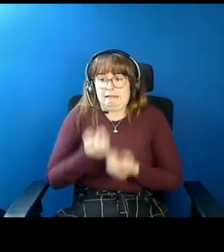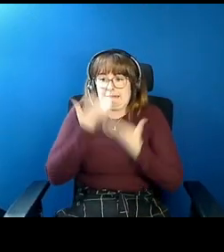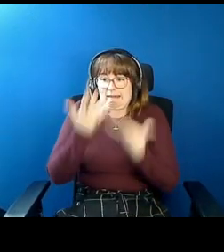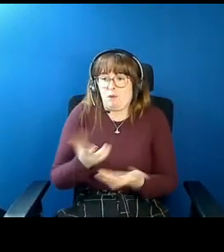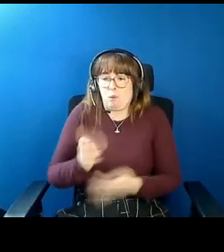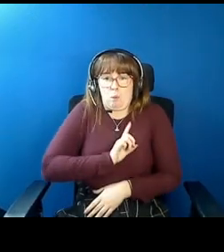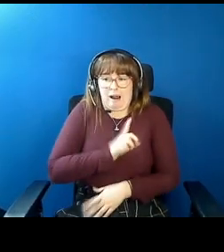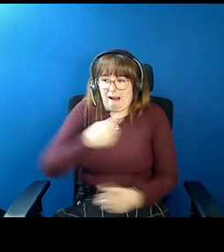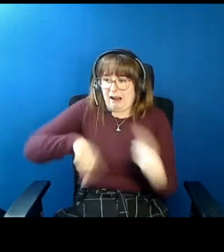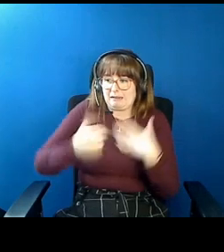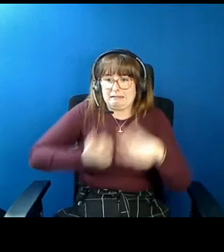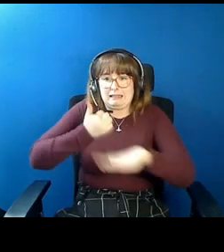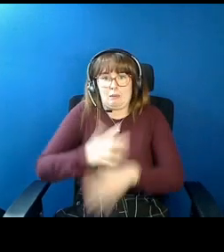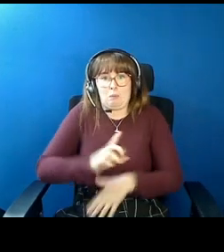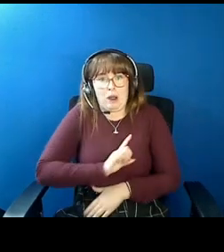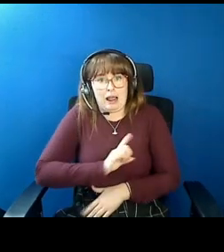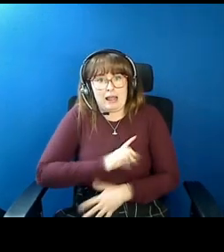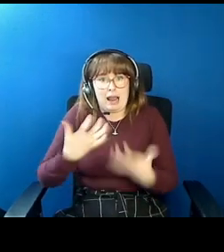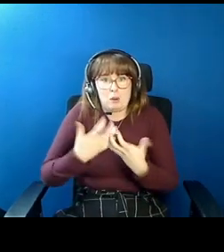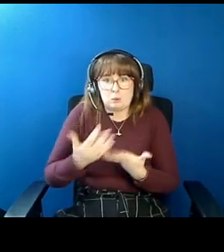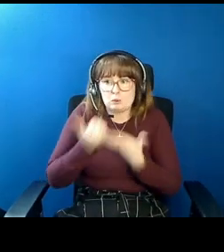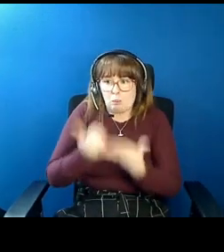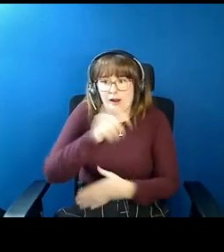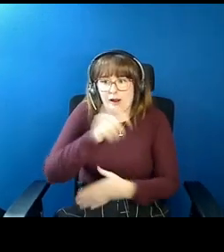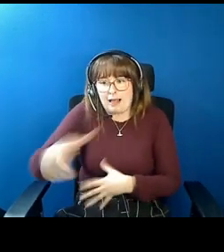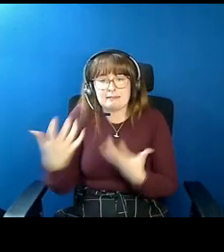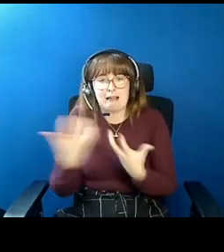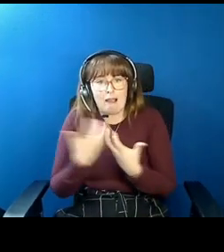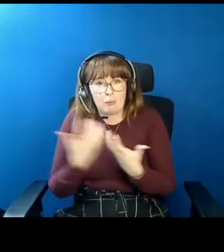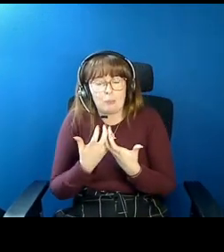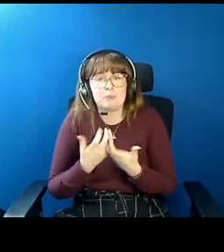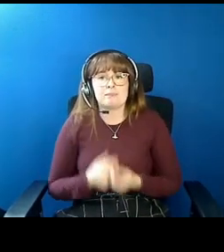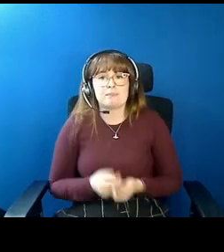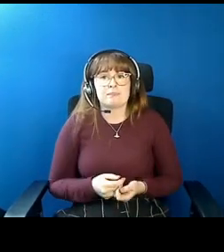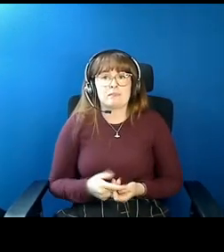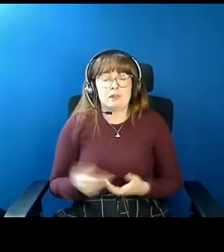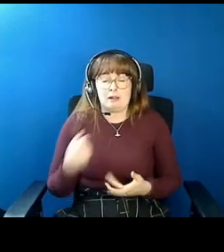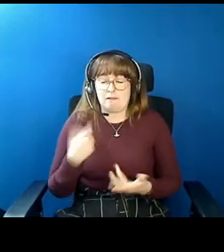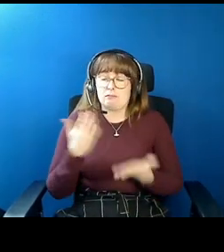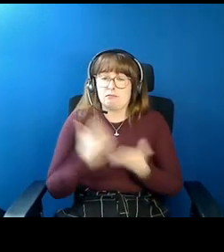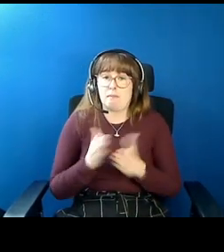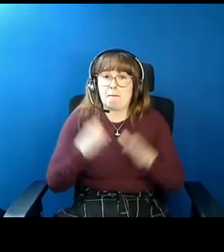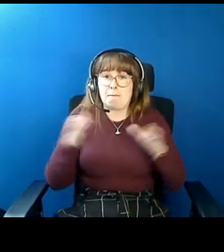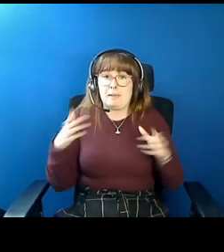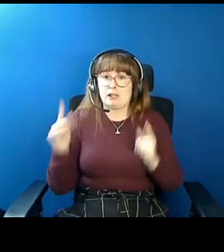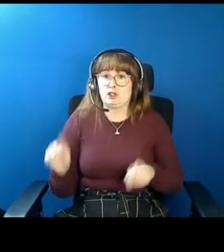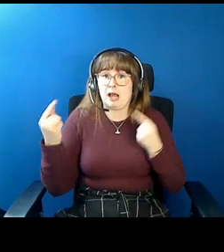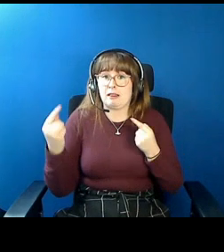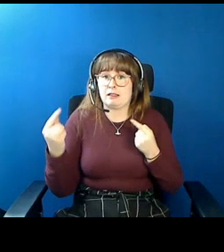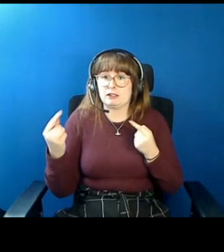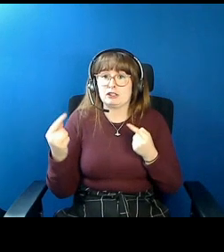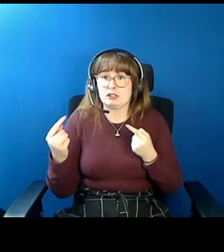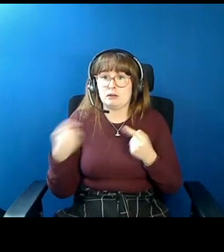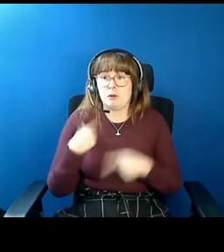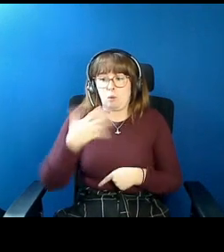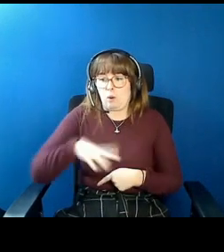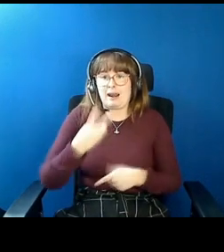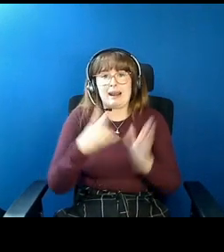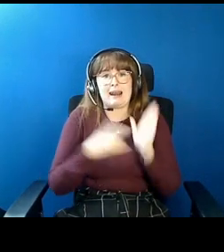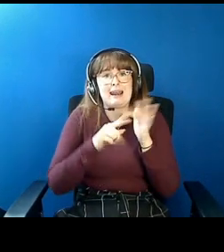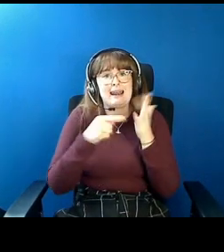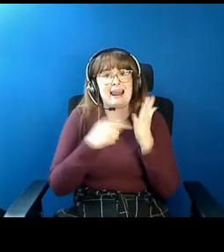and how we're supporting our clients, we have a huge challenge in the sense that if we're looking to be net zero by